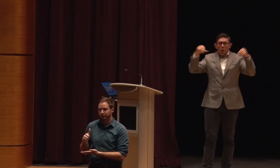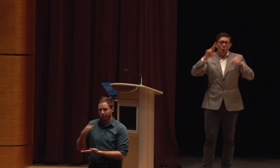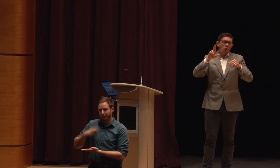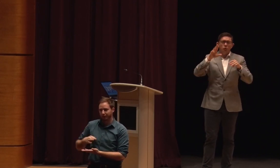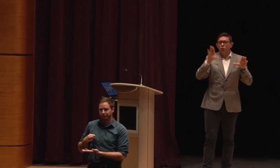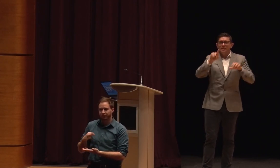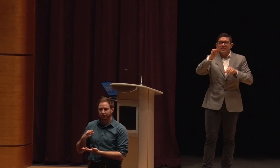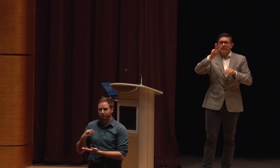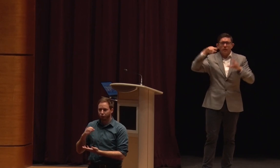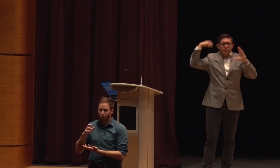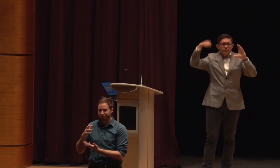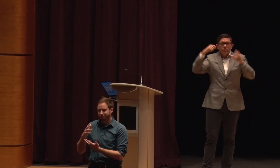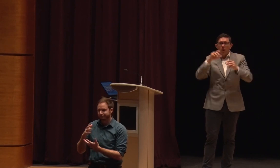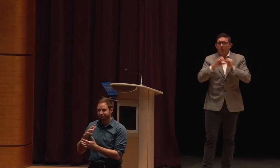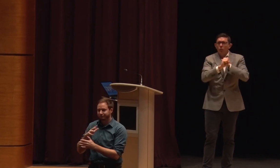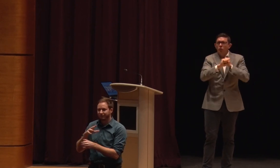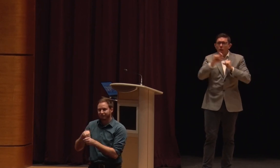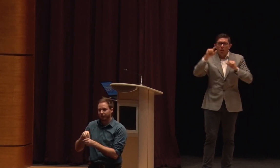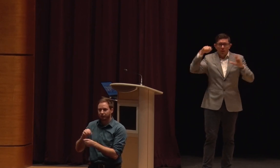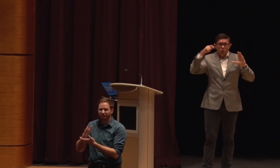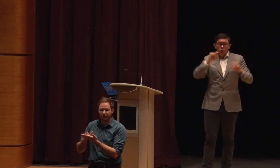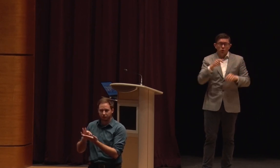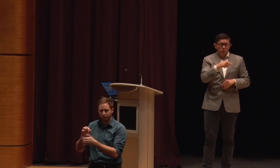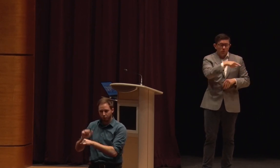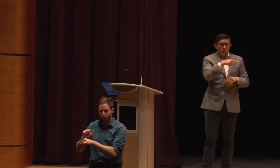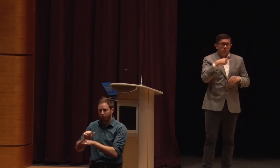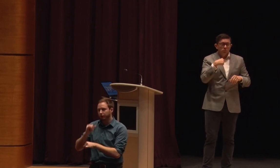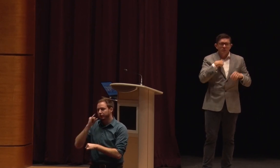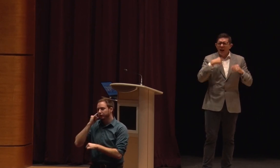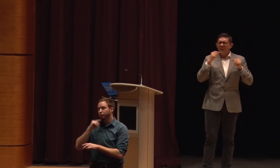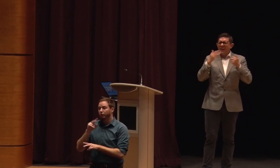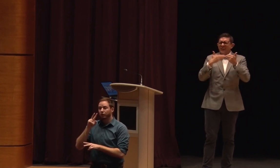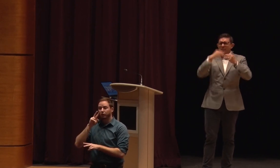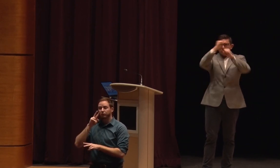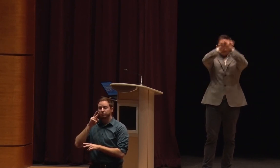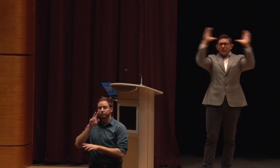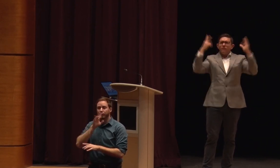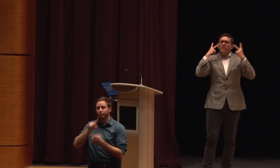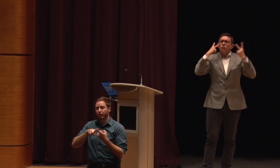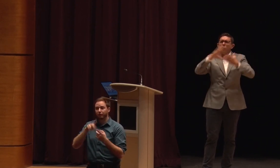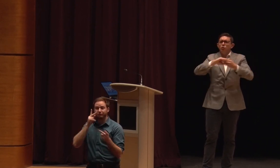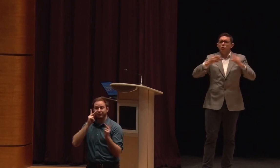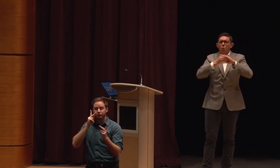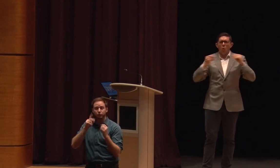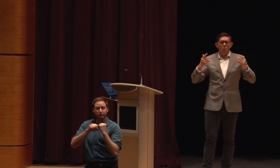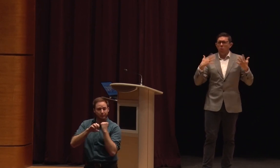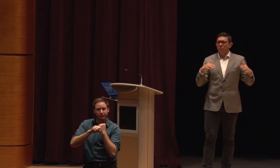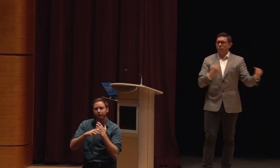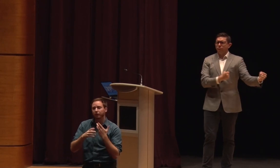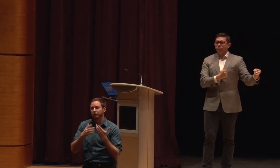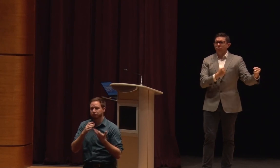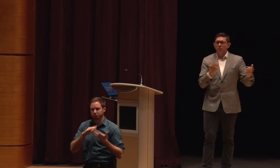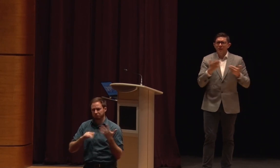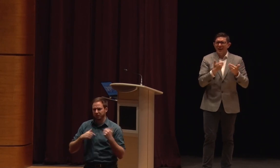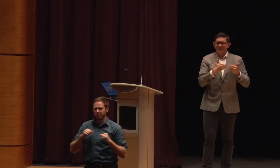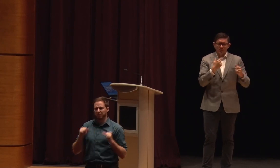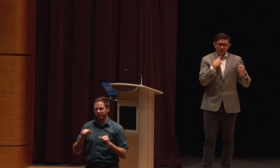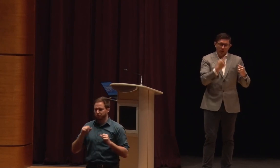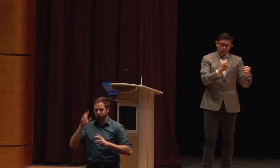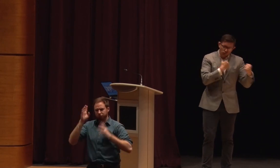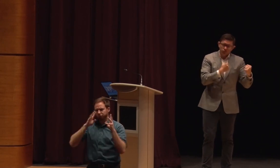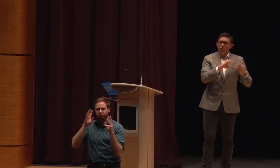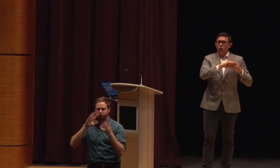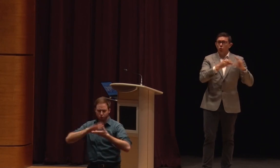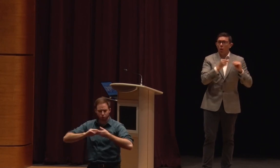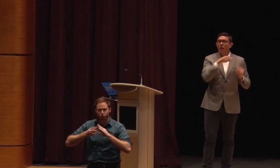benefit or, you know, factor. If we're looking at visual media and commercials, I'm able to, you know, create a